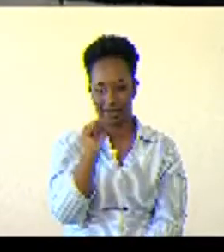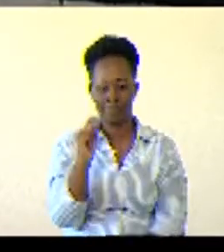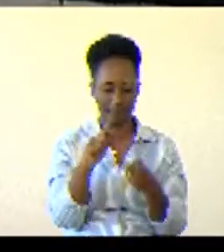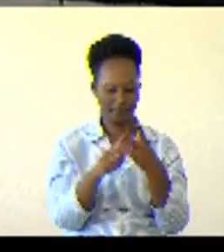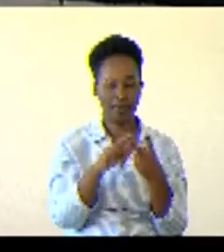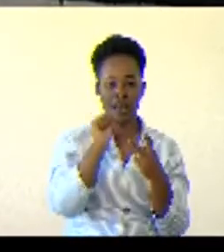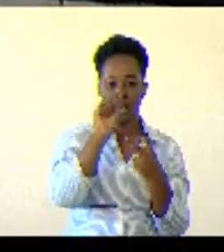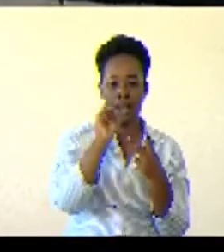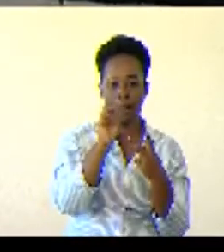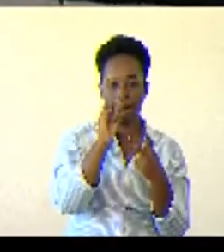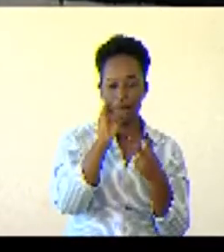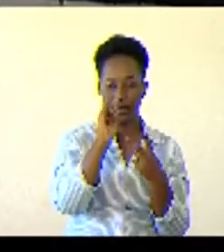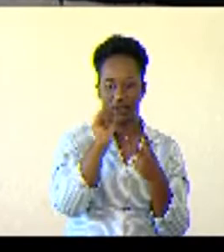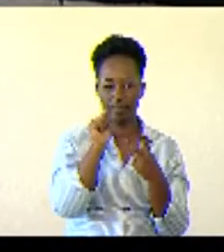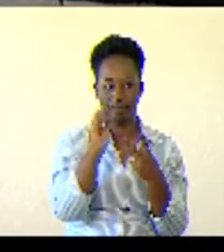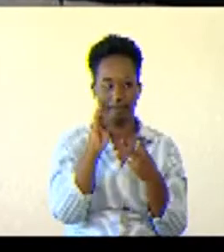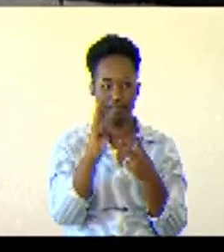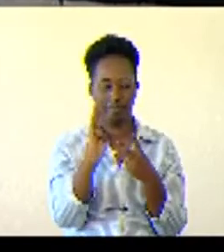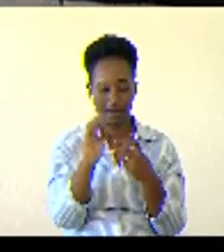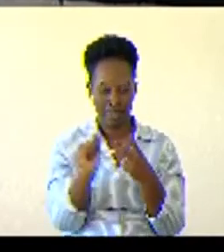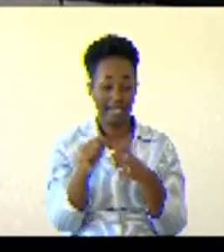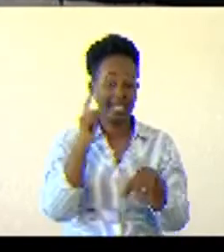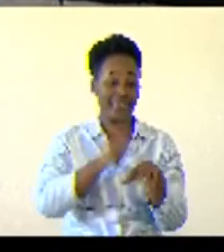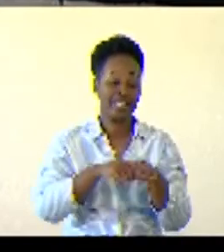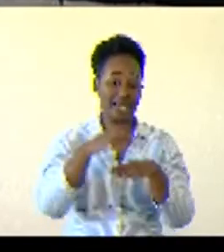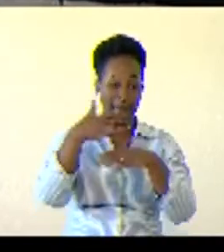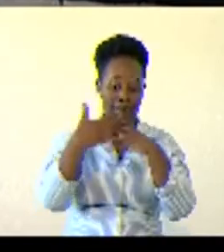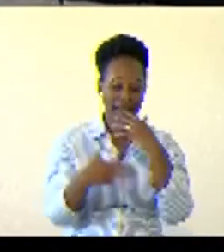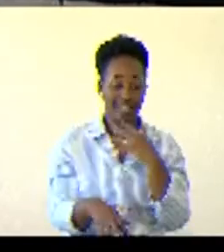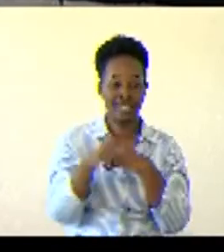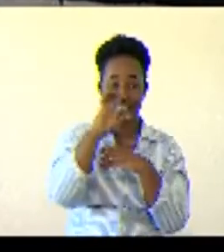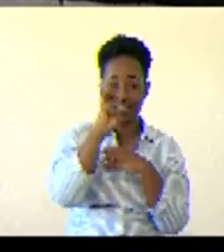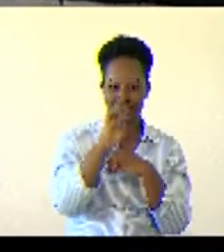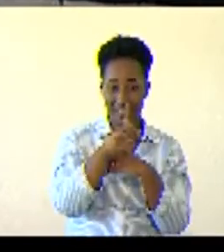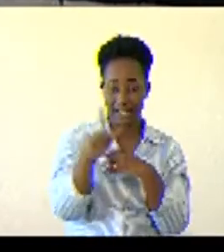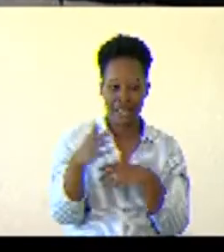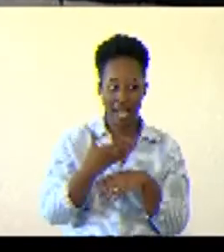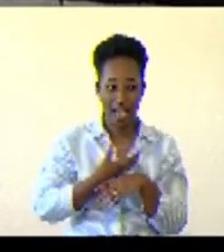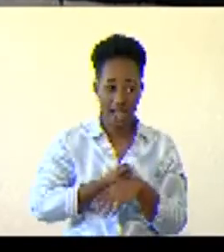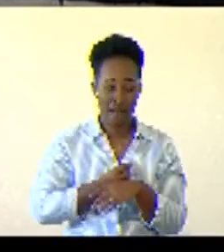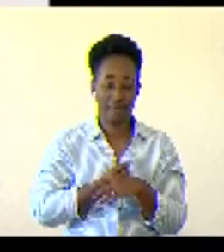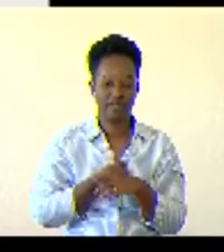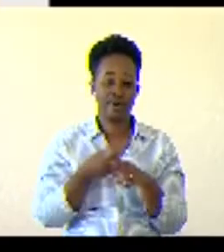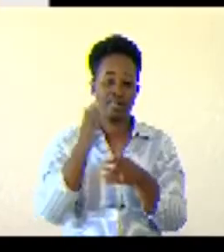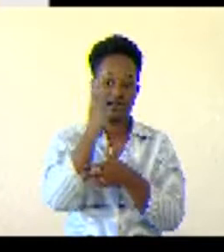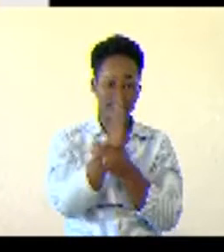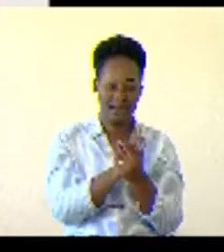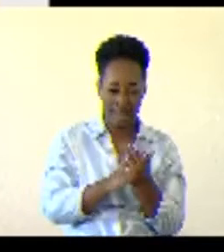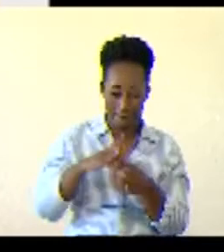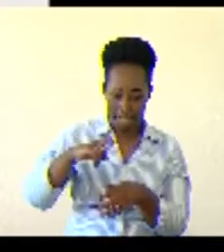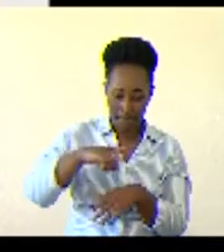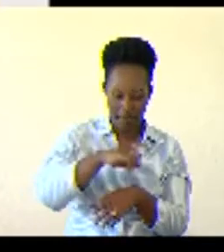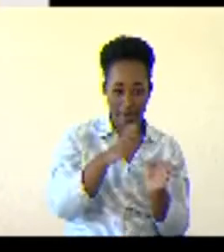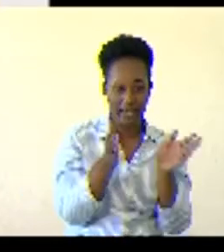me talk about how the white blood cells, how they normally engulf some of the microbes and take them